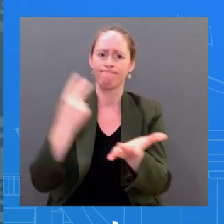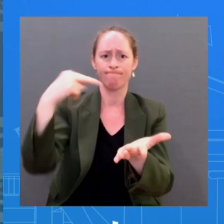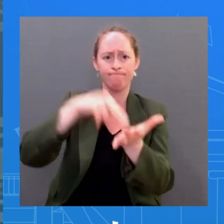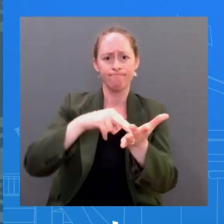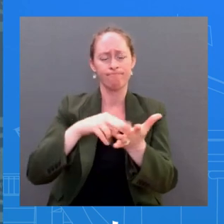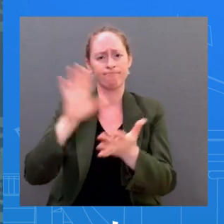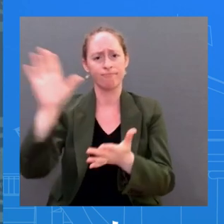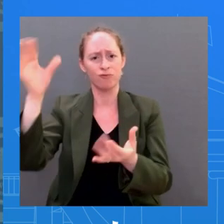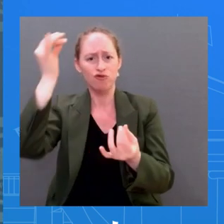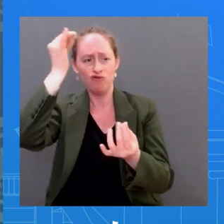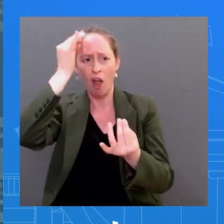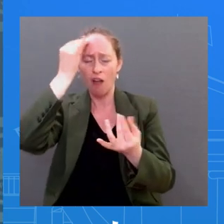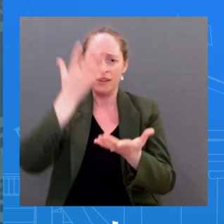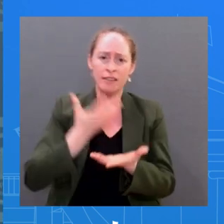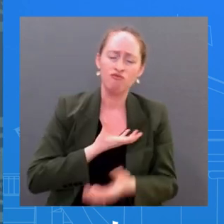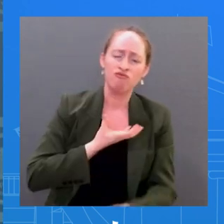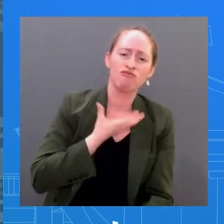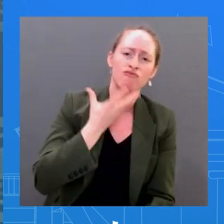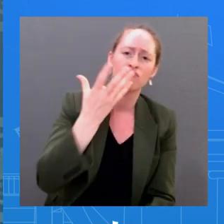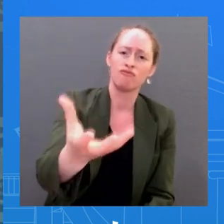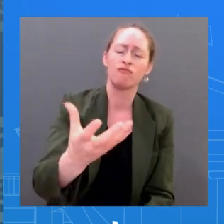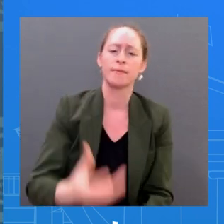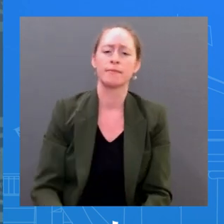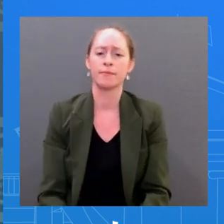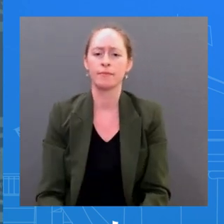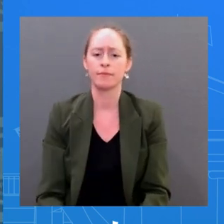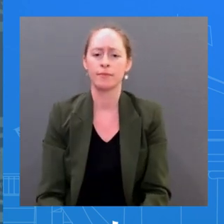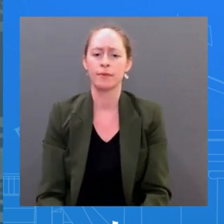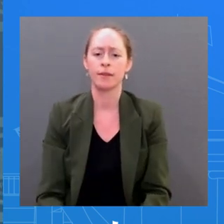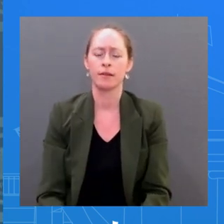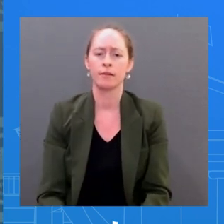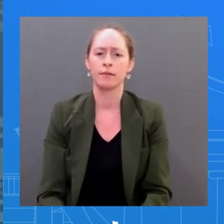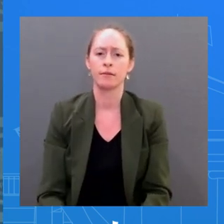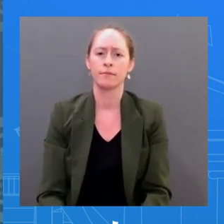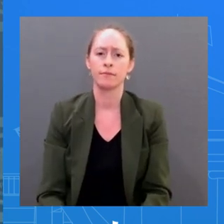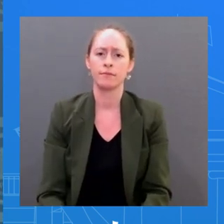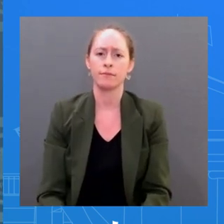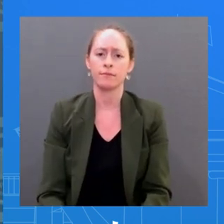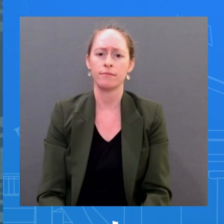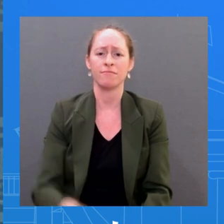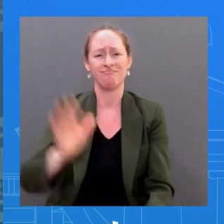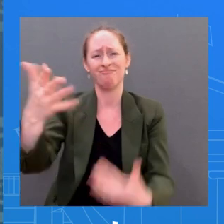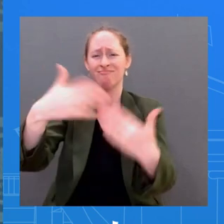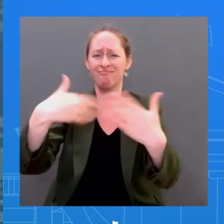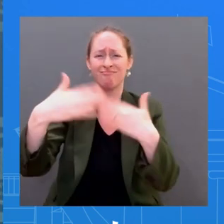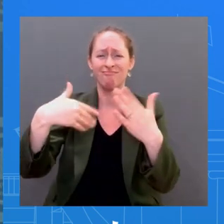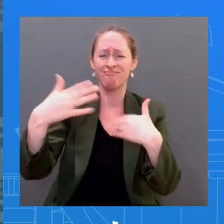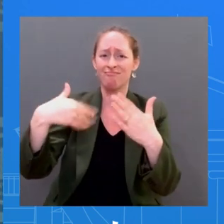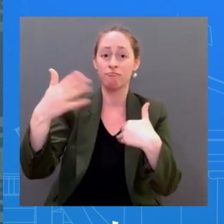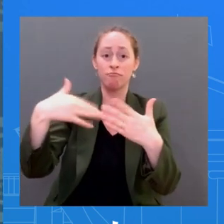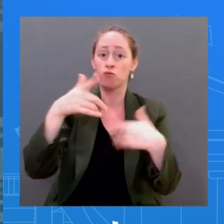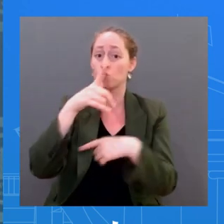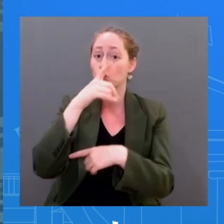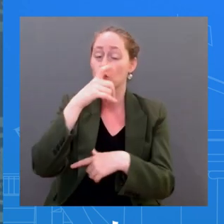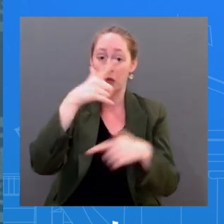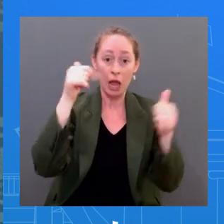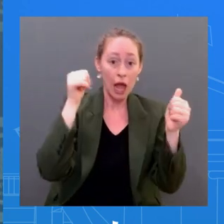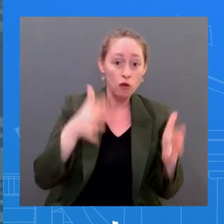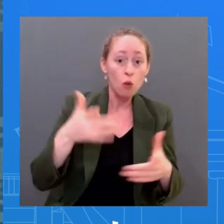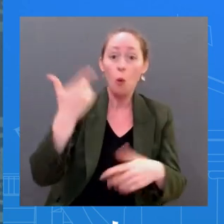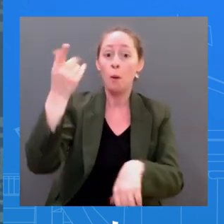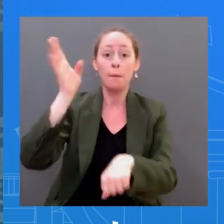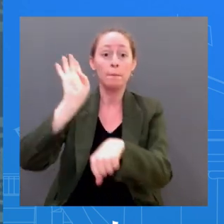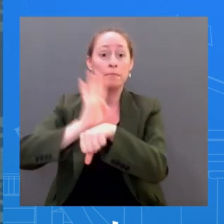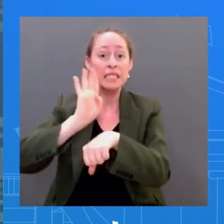folks, especially on whether you are an actor, whether you are in the business sector, wherever you are, to